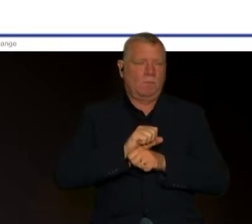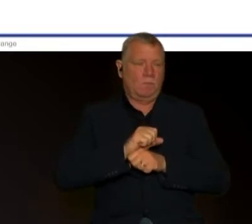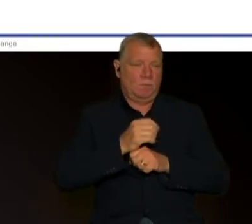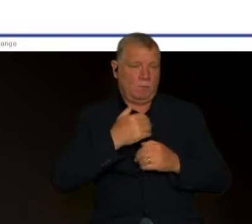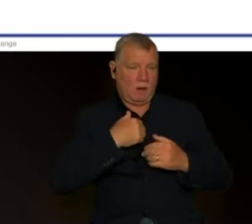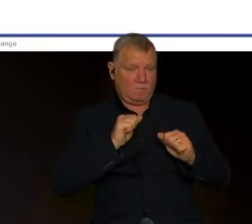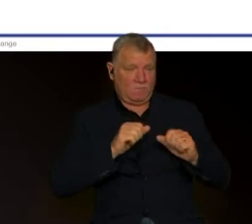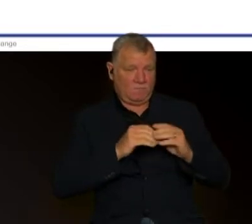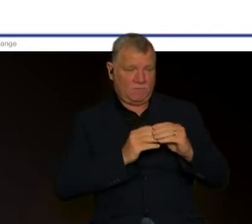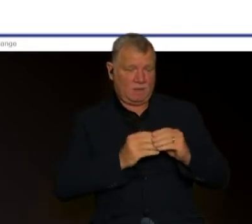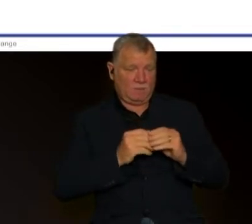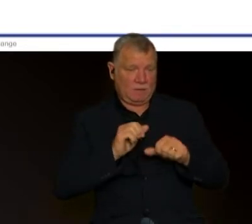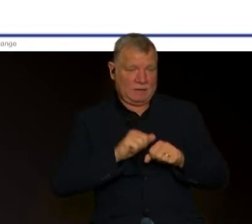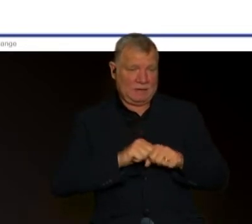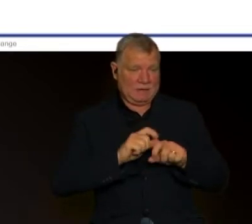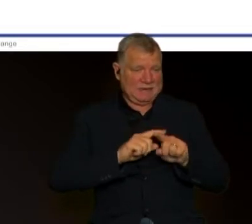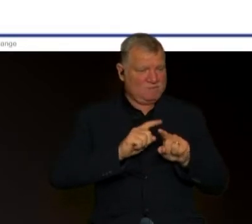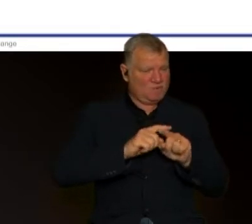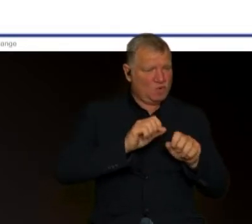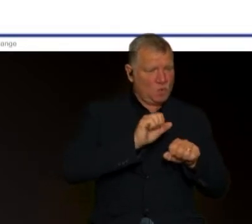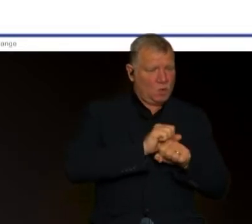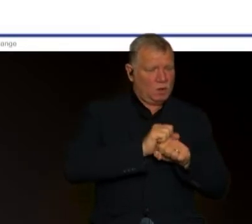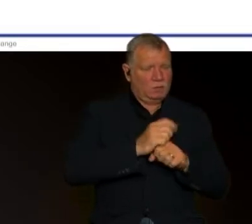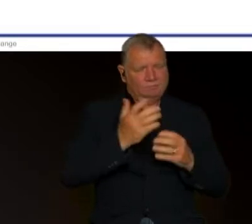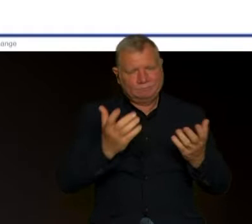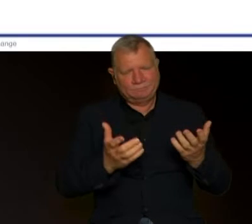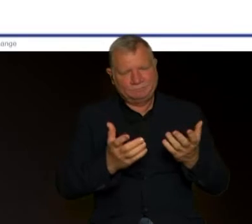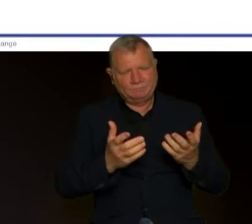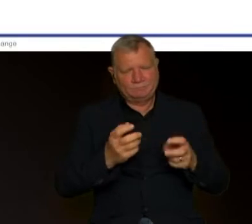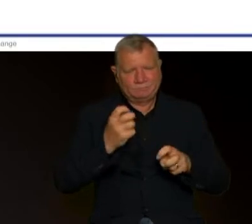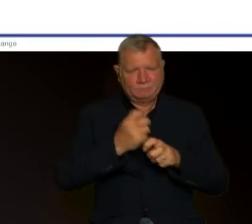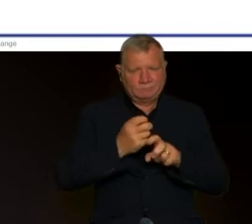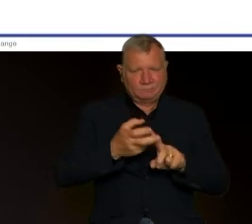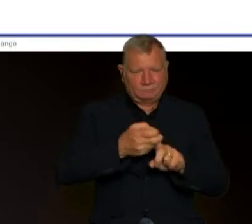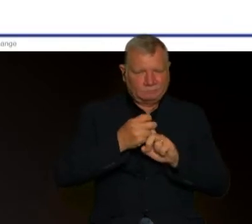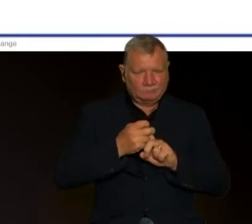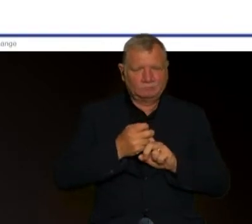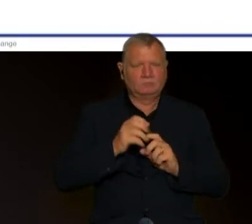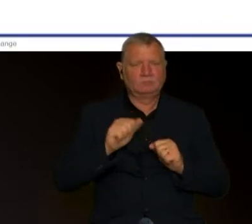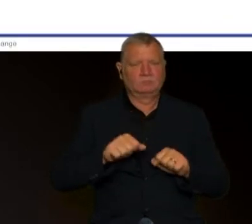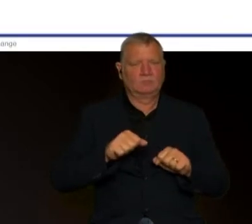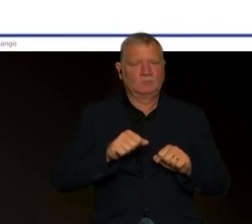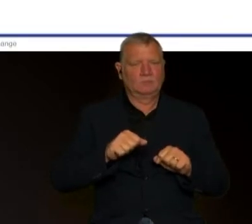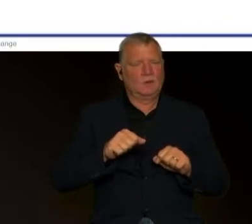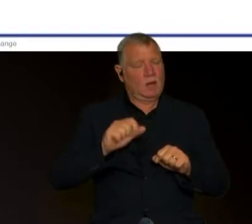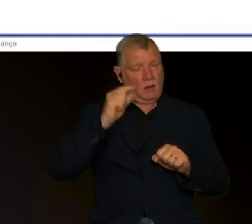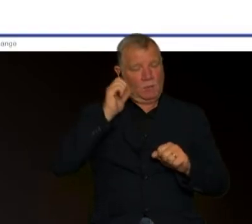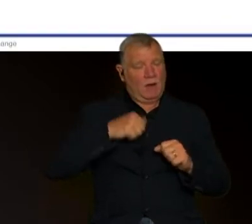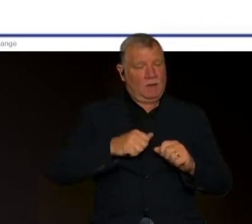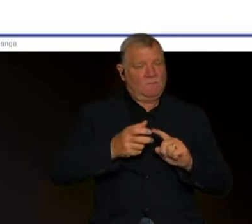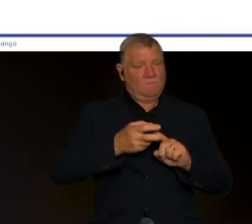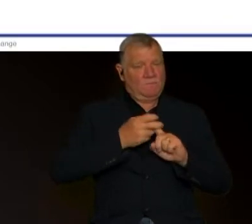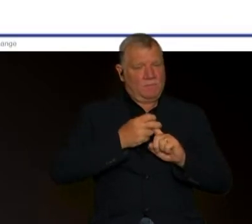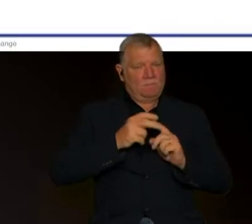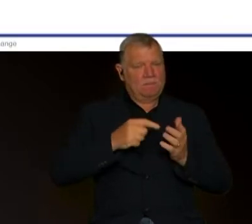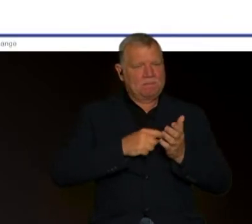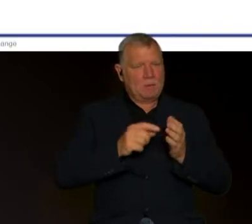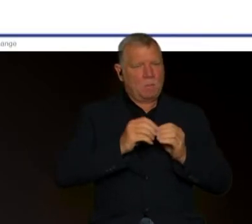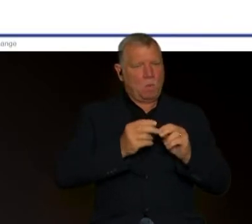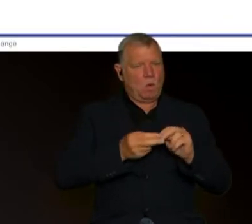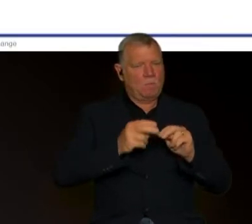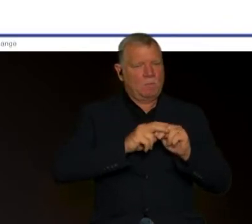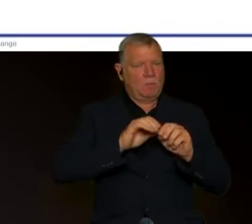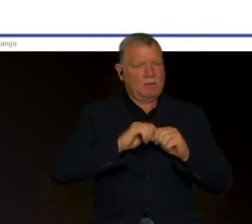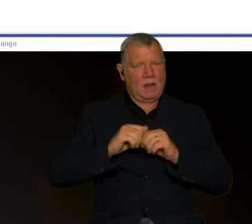that the government can have the flexibility for certain jobs, which are hard to recruit for, to